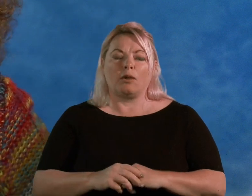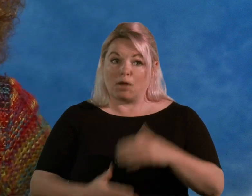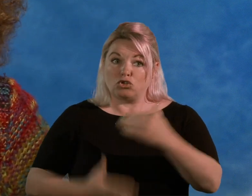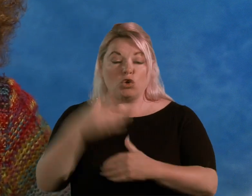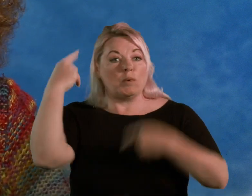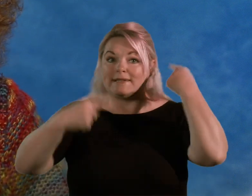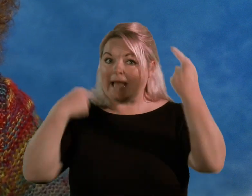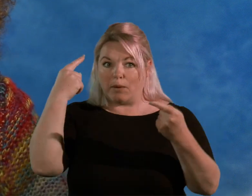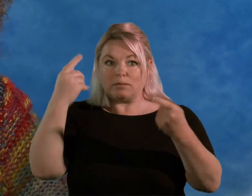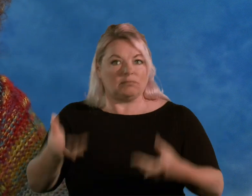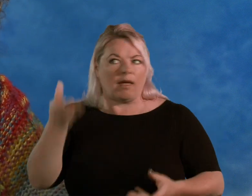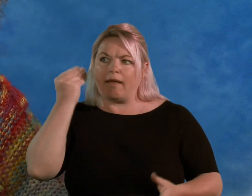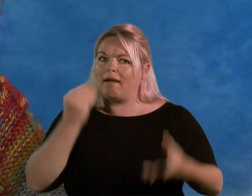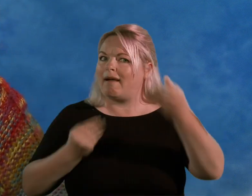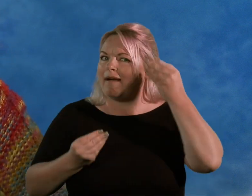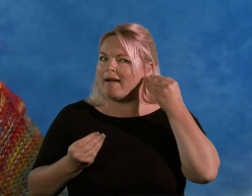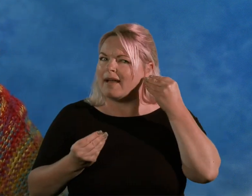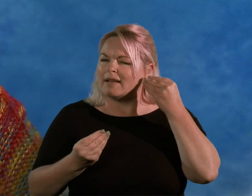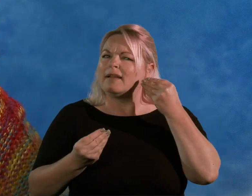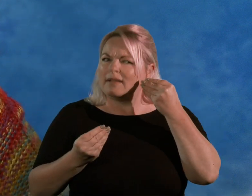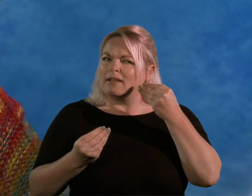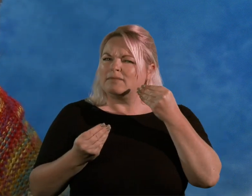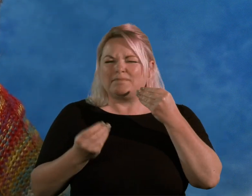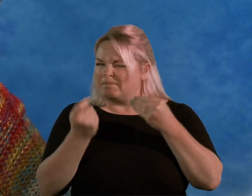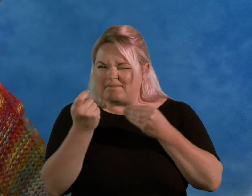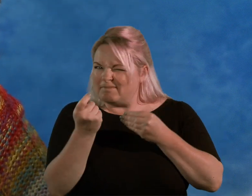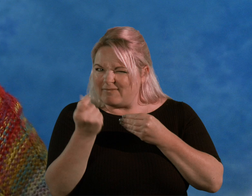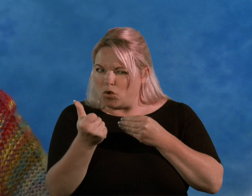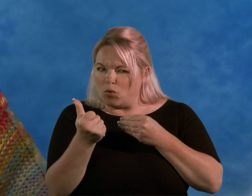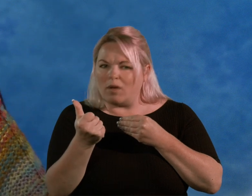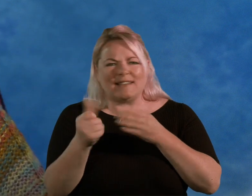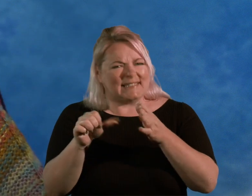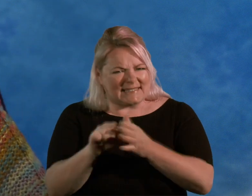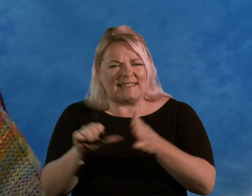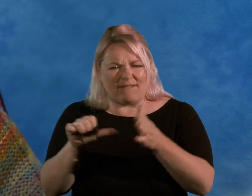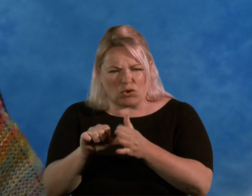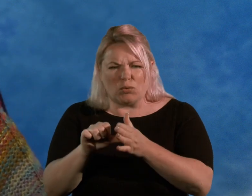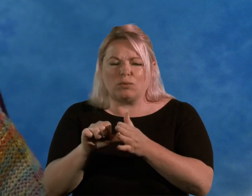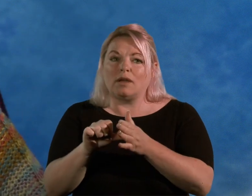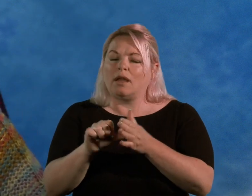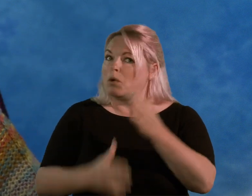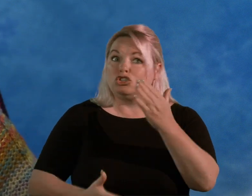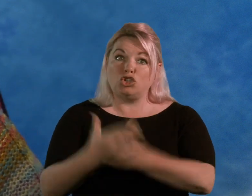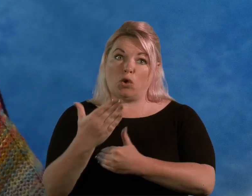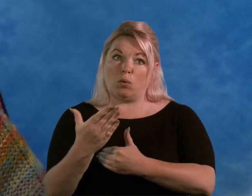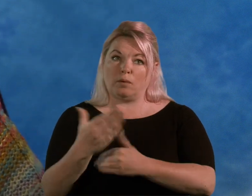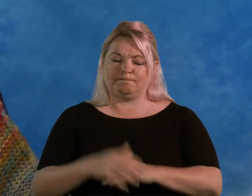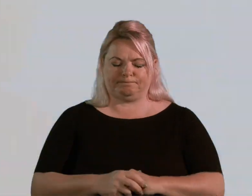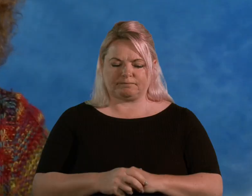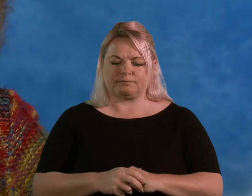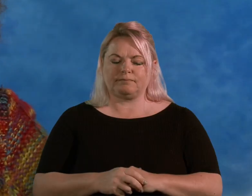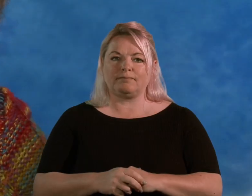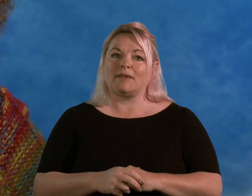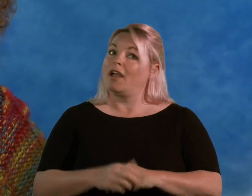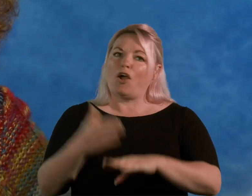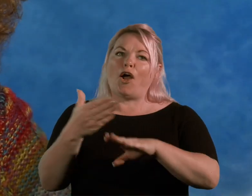new sounds, but not a lot. It was very, very, very difficult, very, very new.